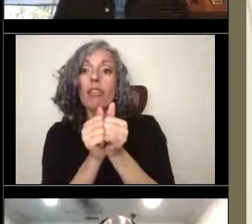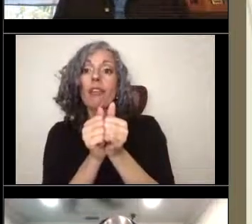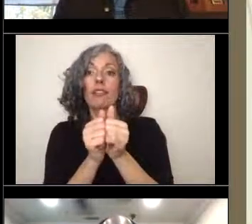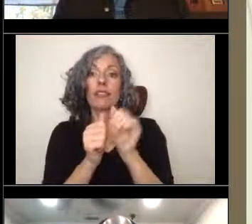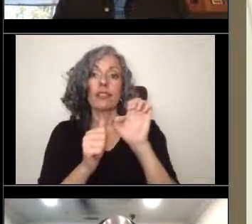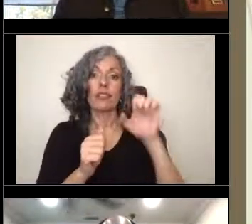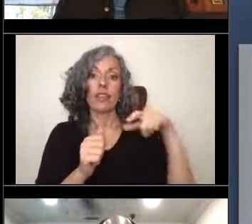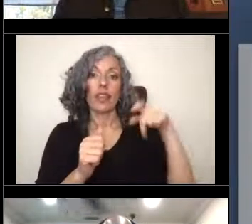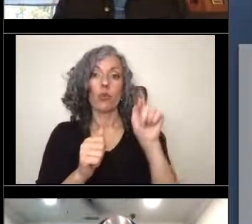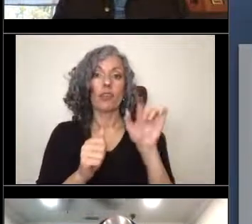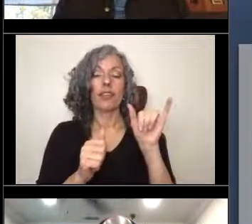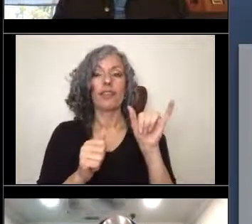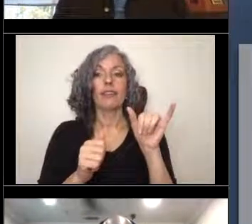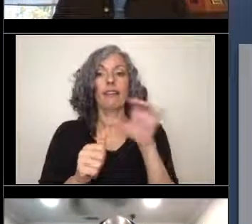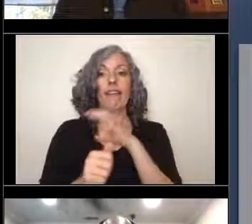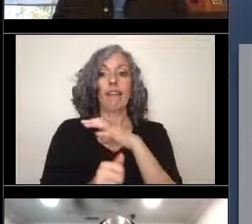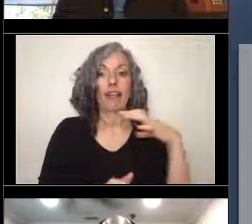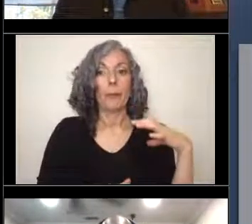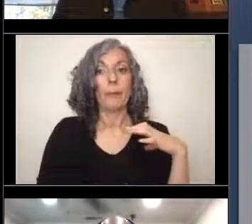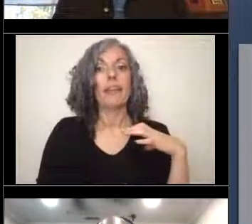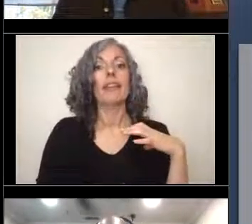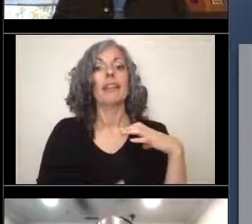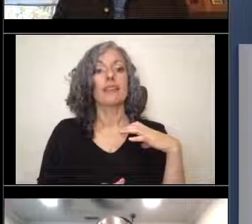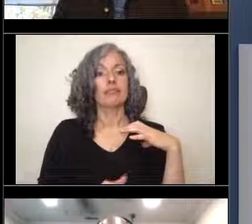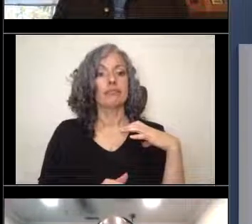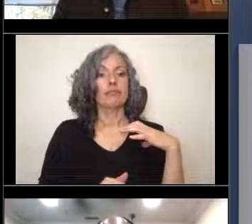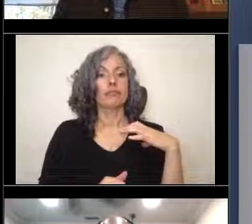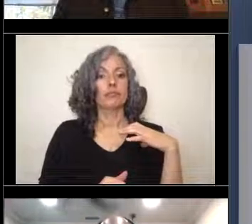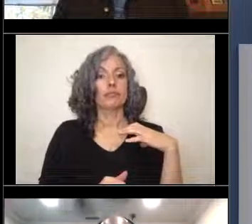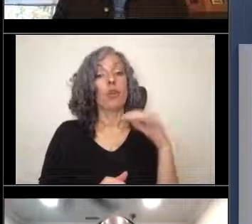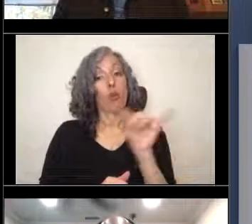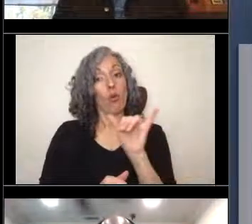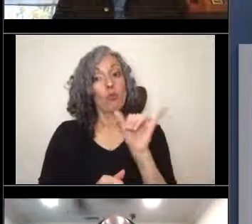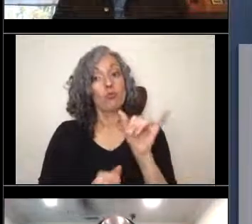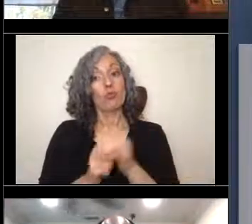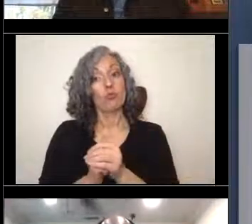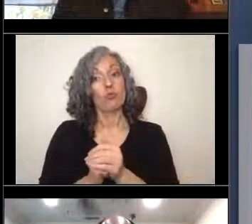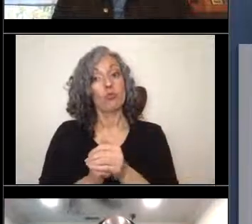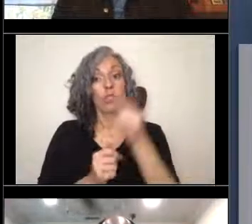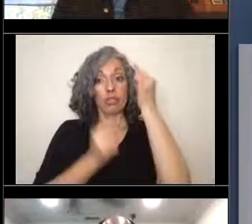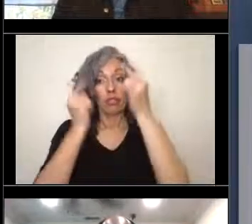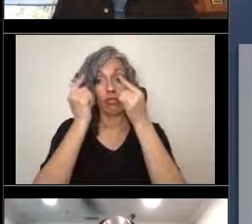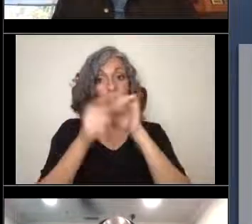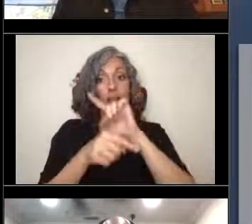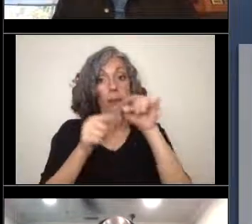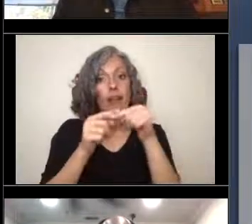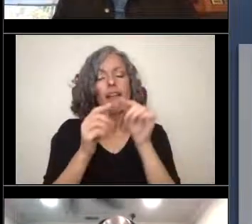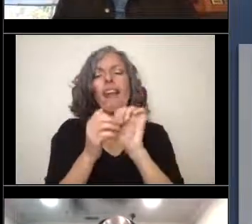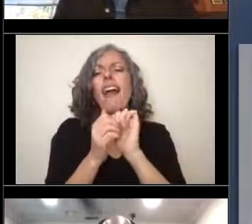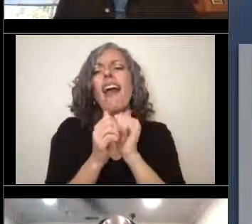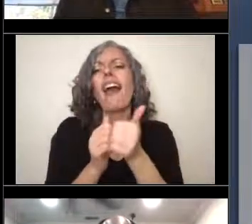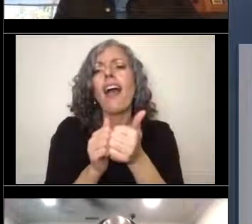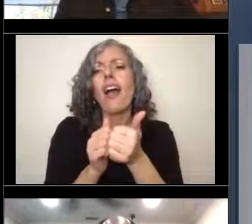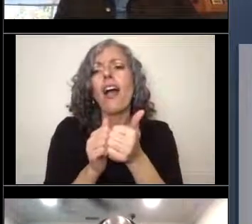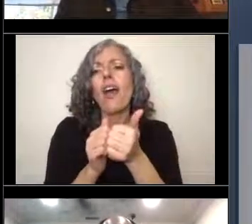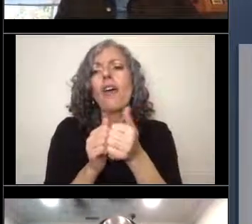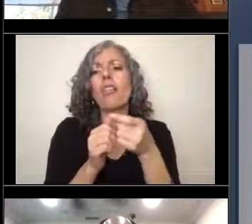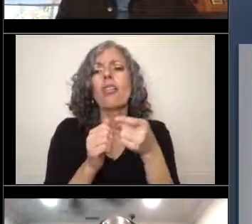the commission goes, but also be thinking about how to have that robust